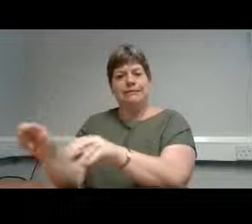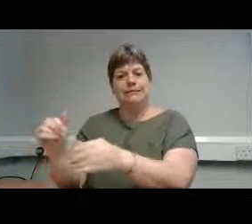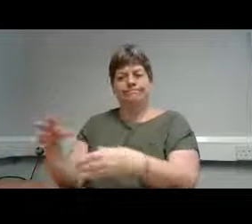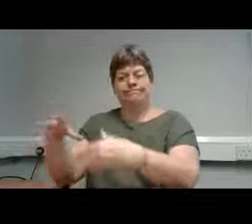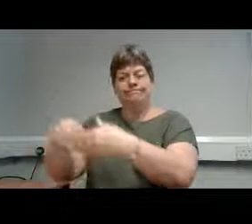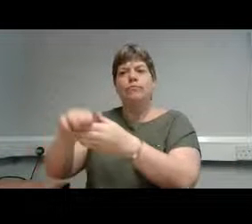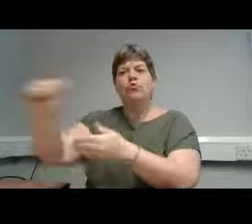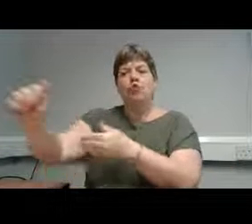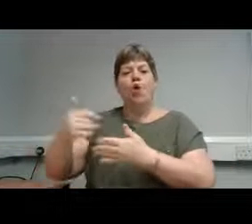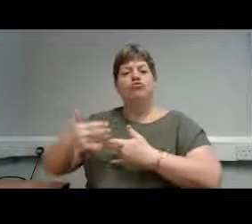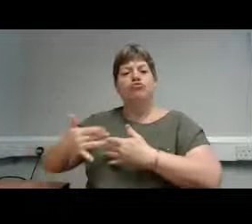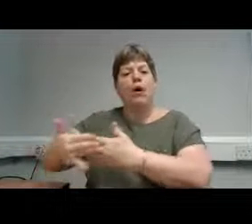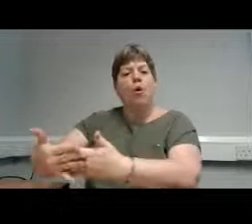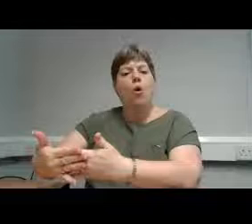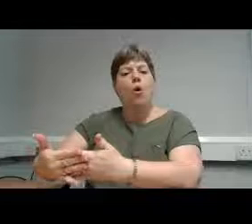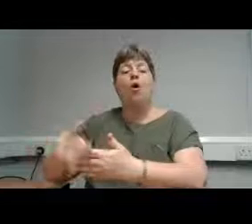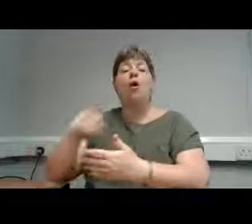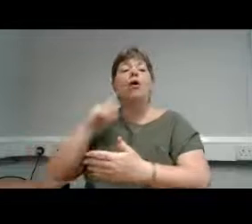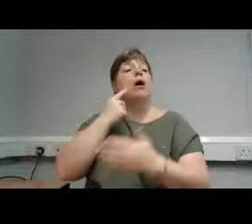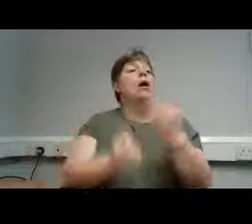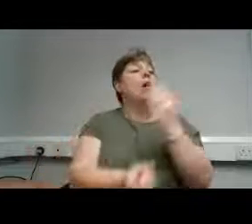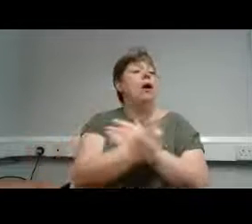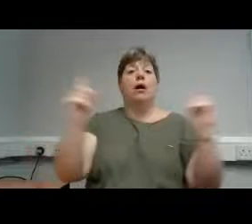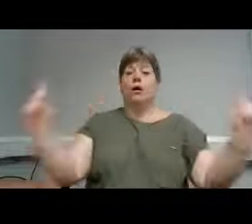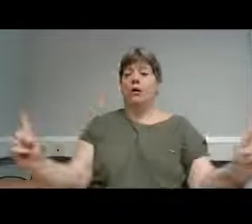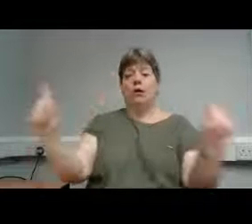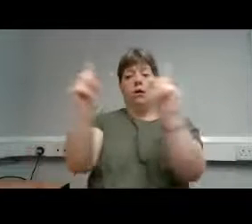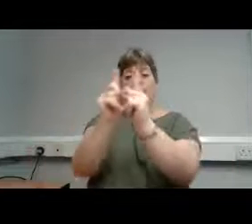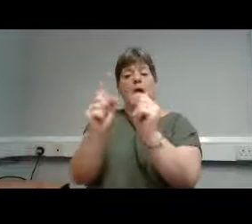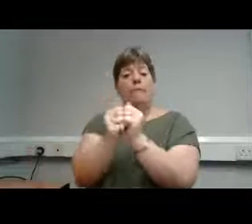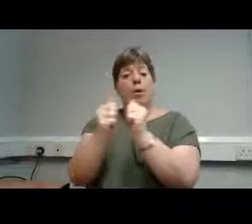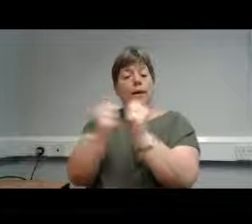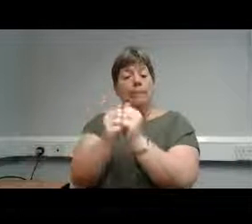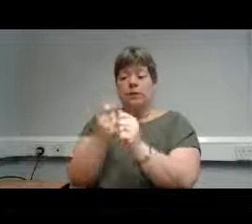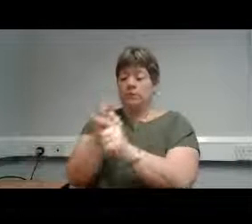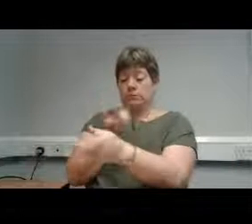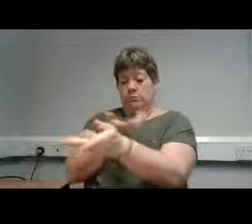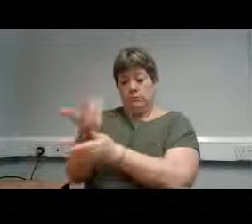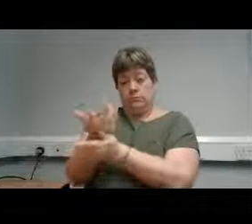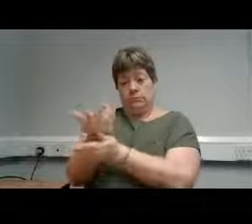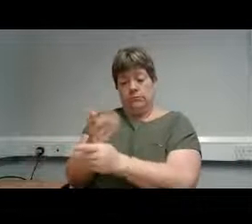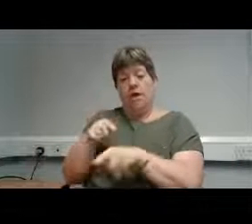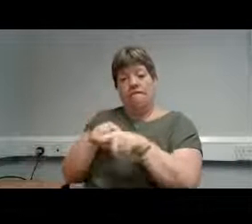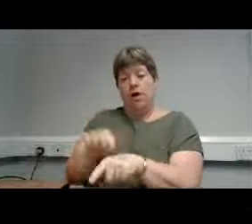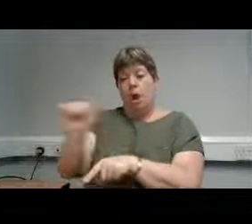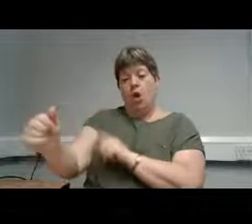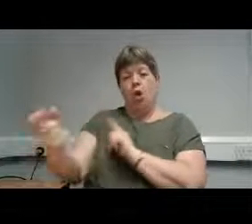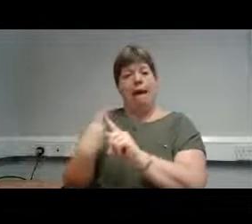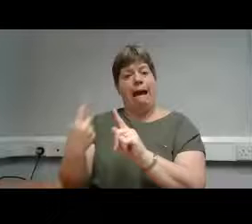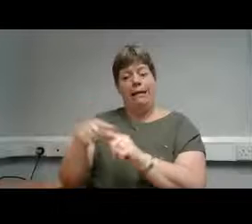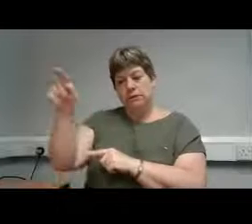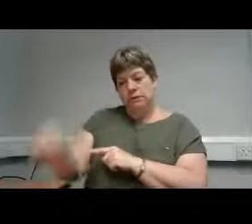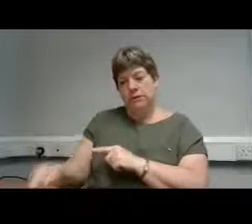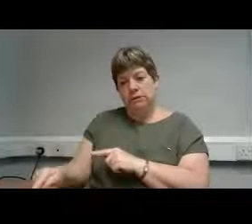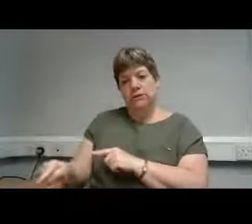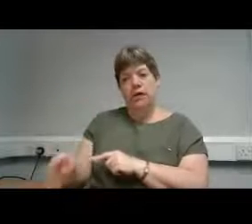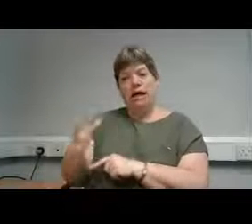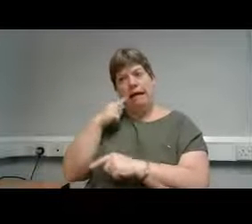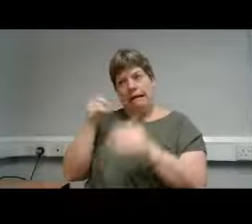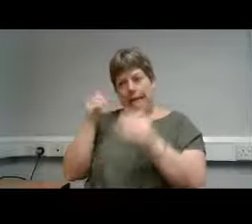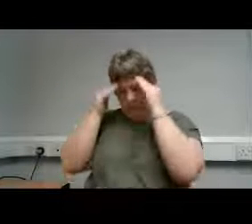the consultation occurs following that, the conversations can be based around those answers and what is more important to focus